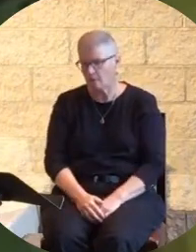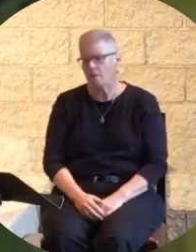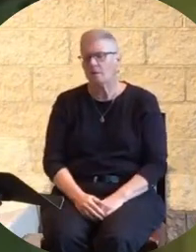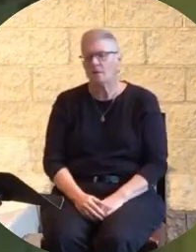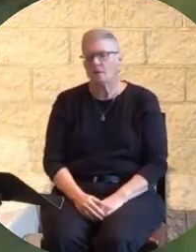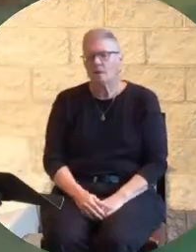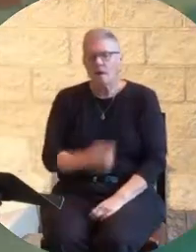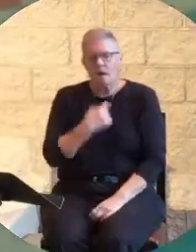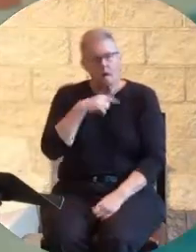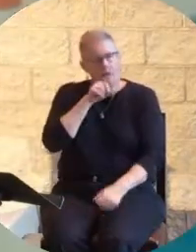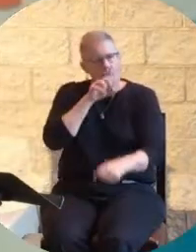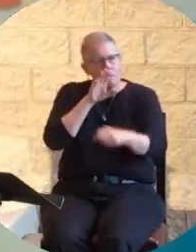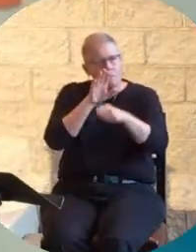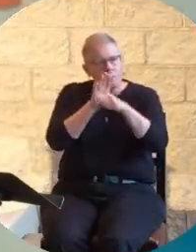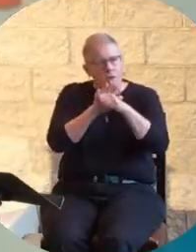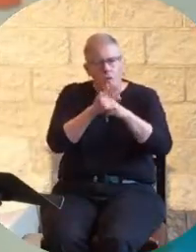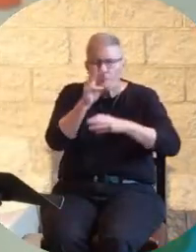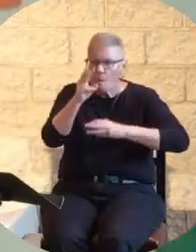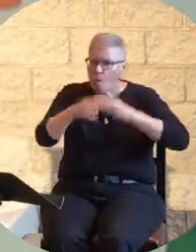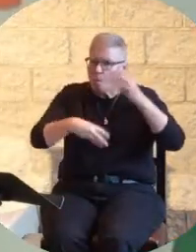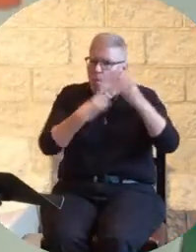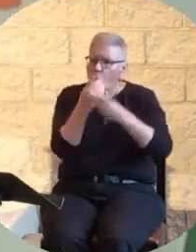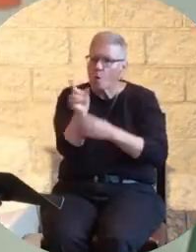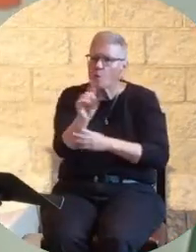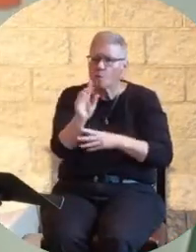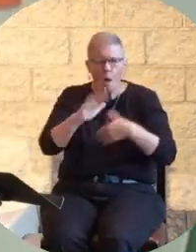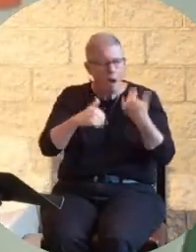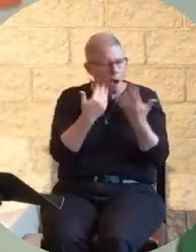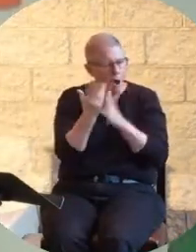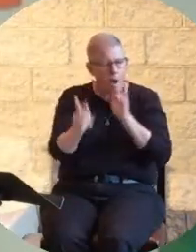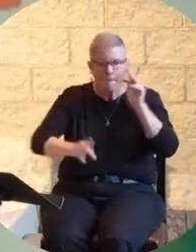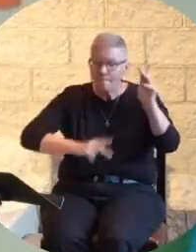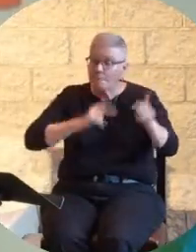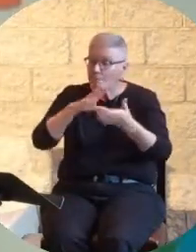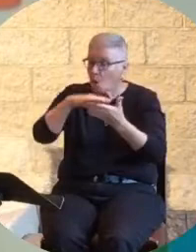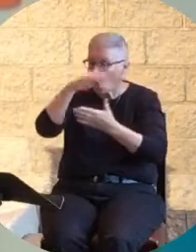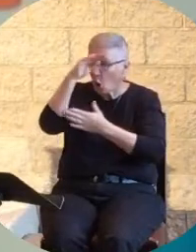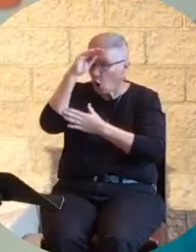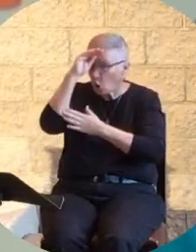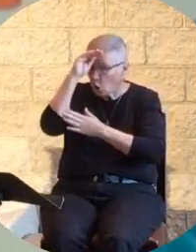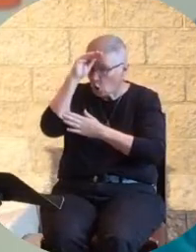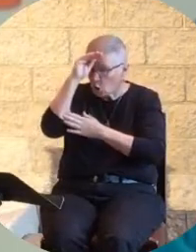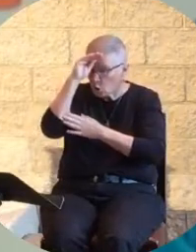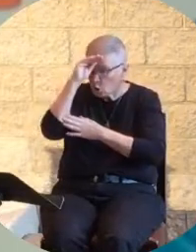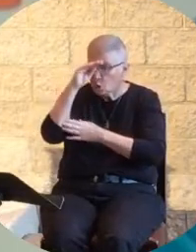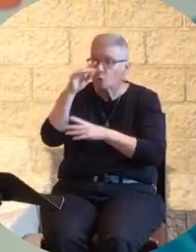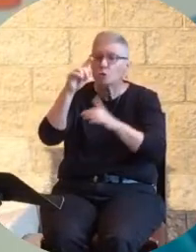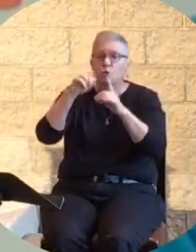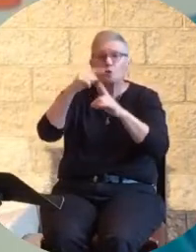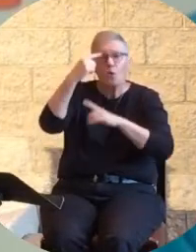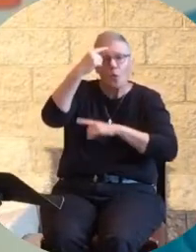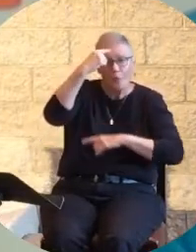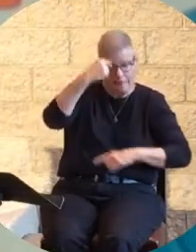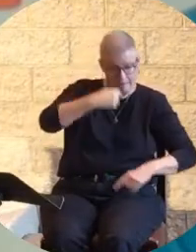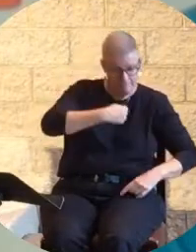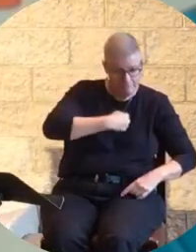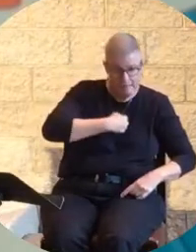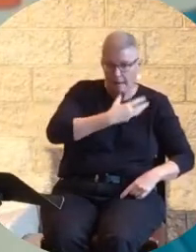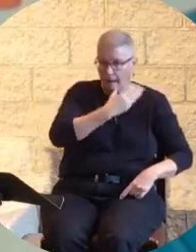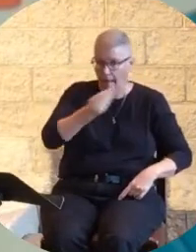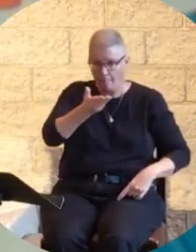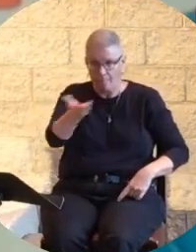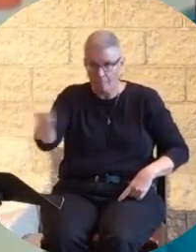I affirm a world where all people learn to think of I and thou, where all